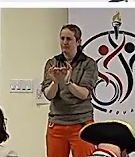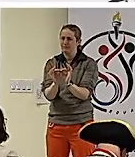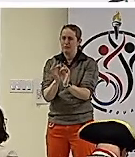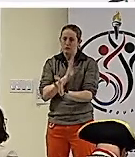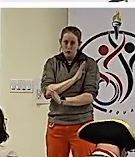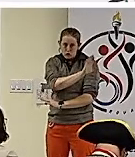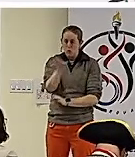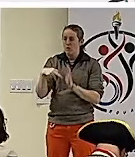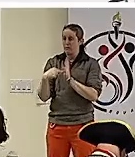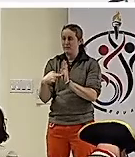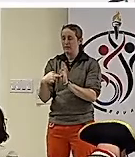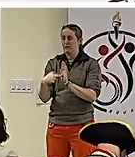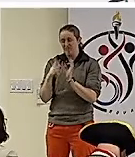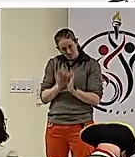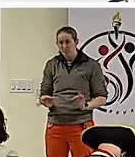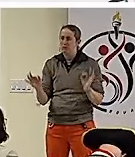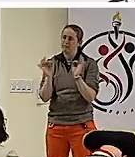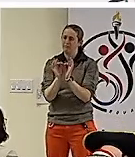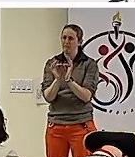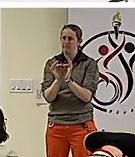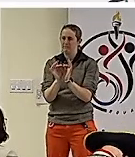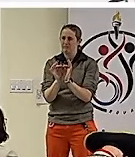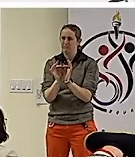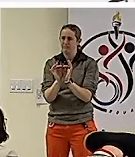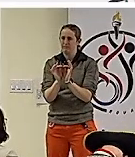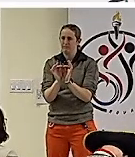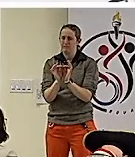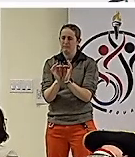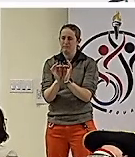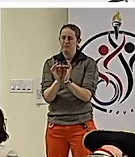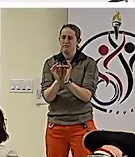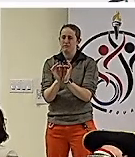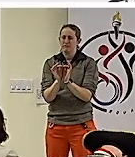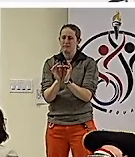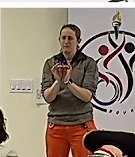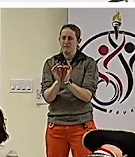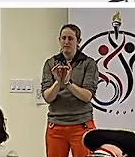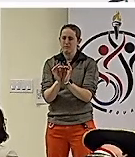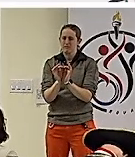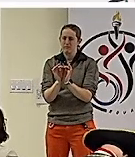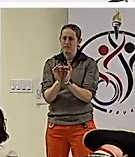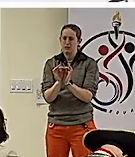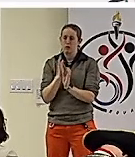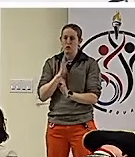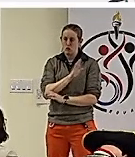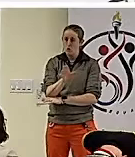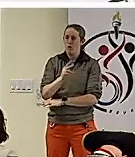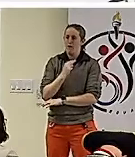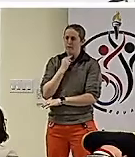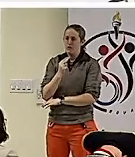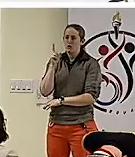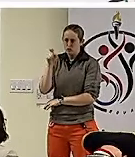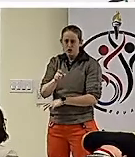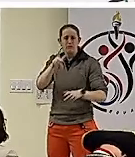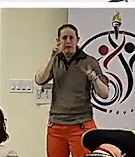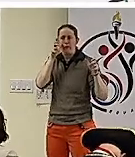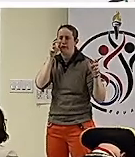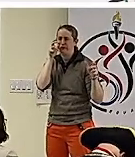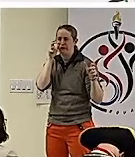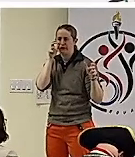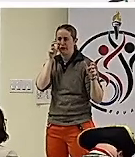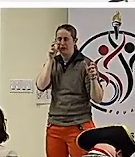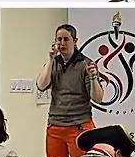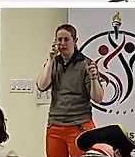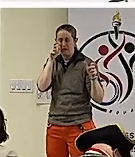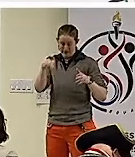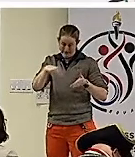represented, the importance of being able to know that your voice is being heard, not just during Access